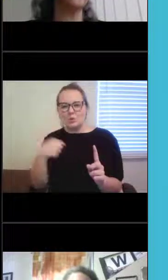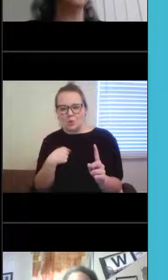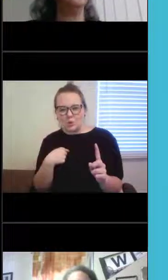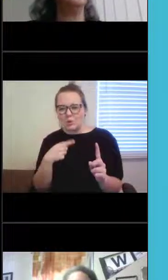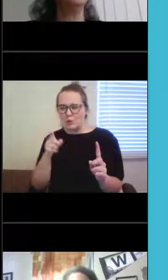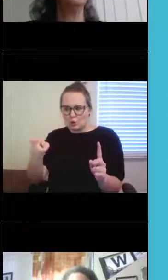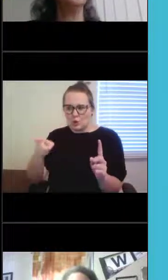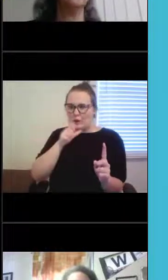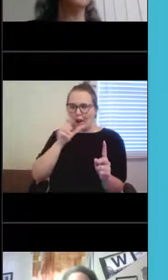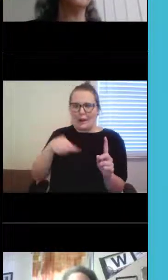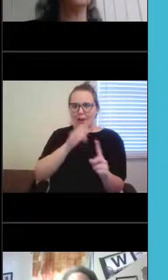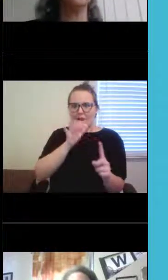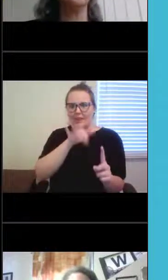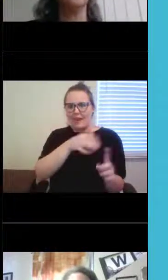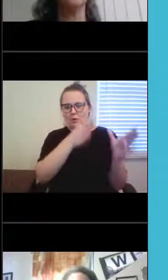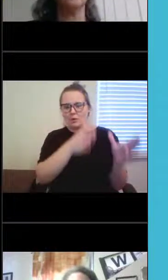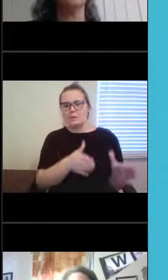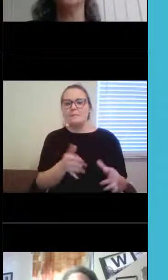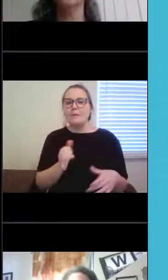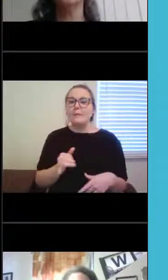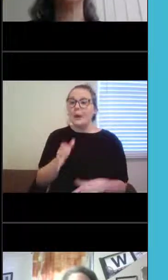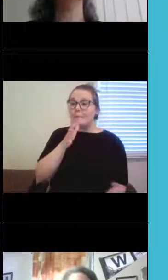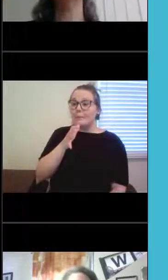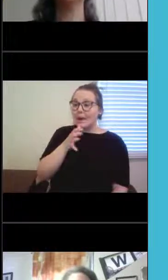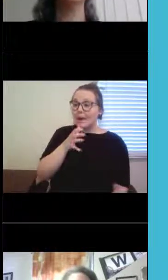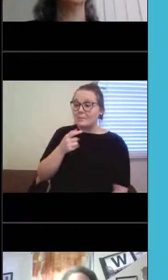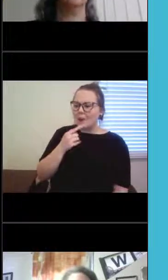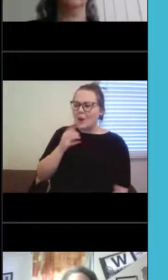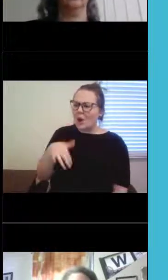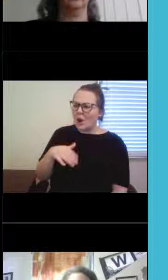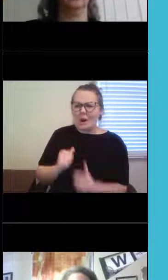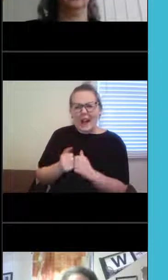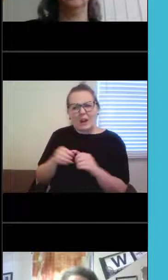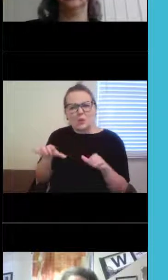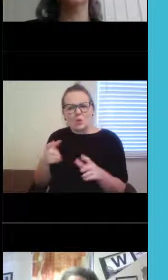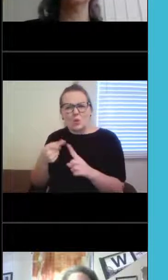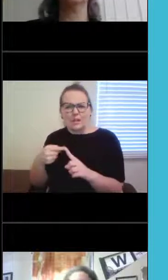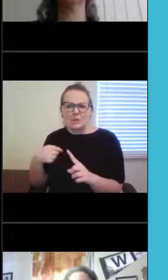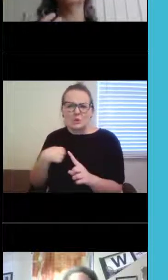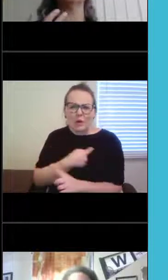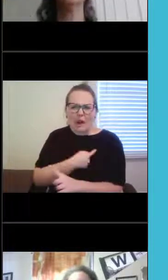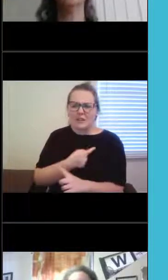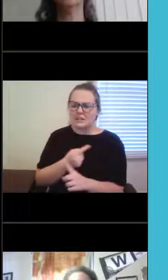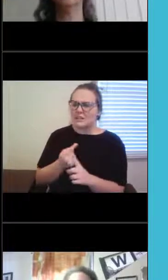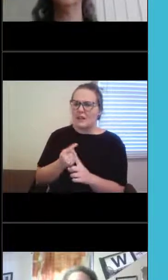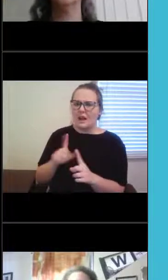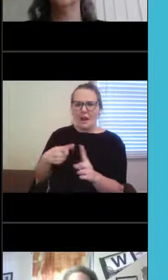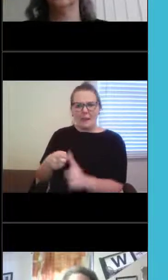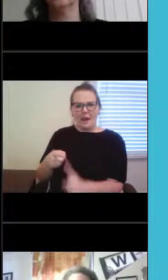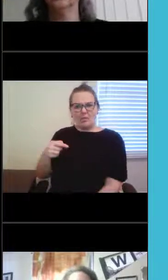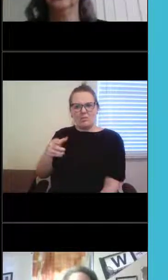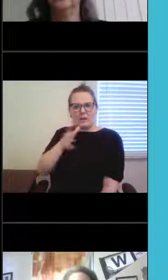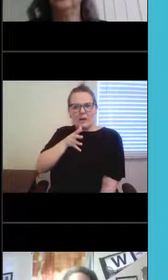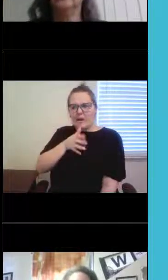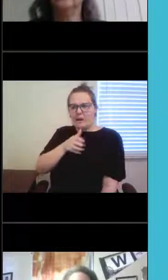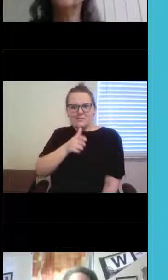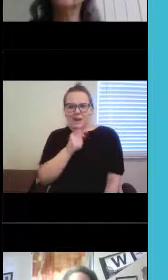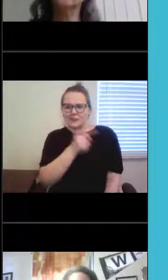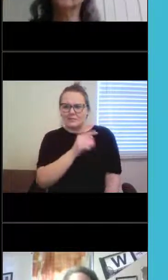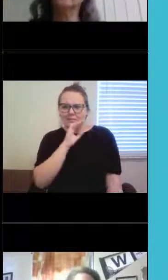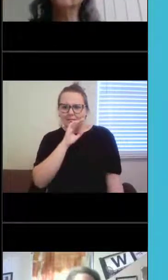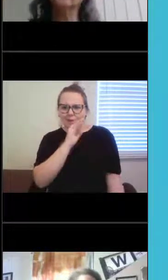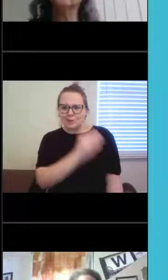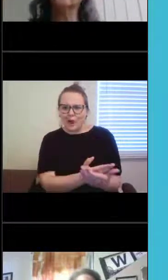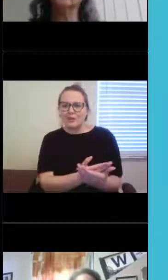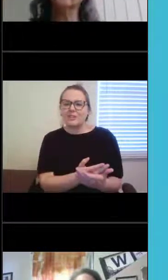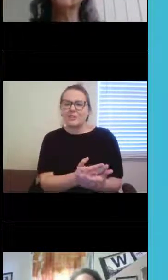for example, maybe a mom saying to her teen daughter, oh my God, how could you have done this to us, right? Like as if it's about the mom, not about the daughter. And